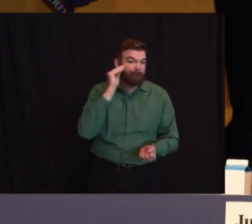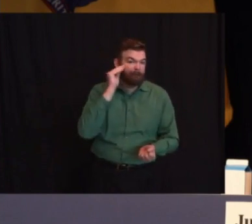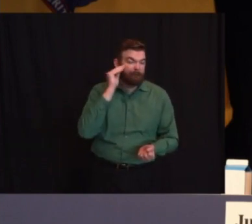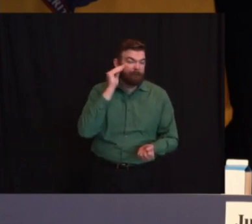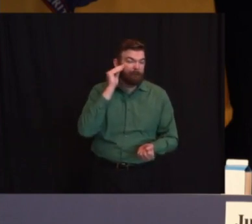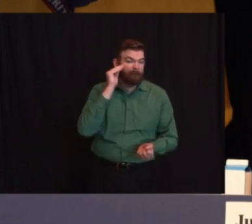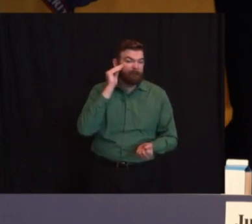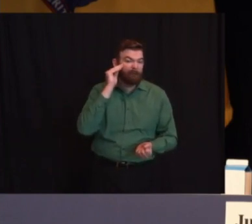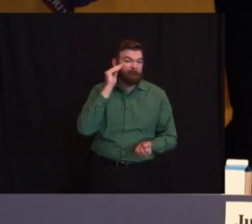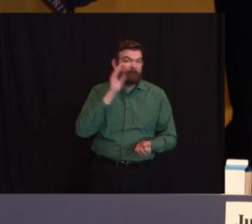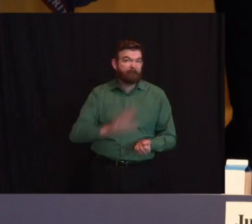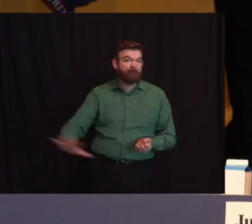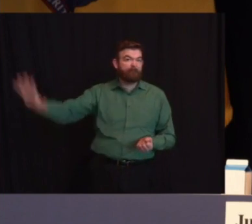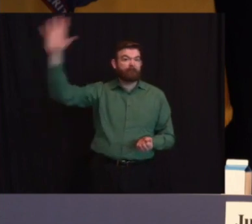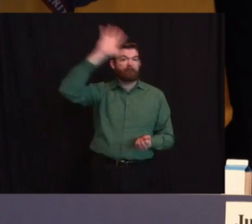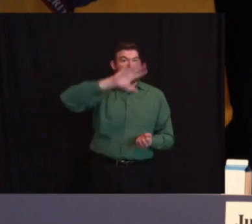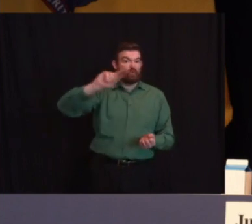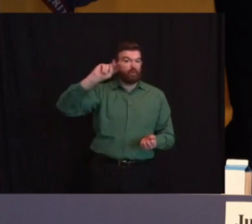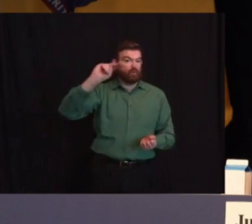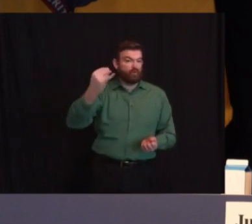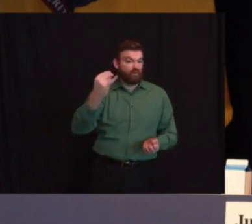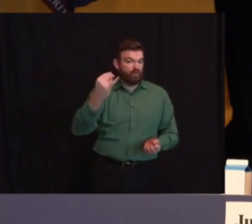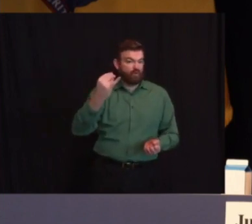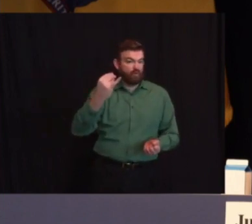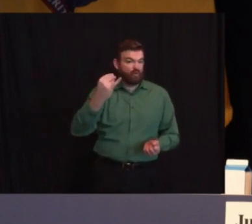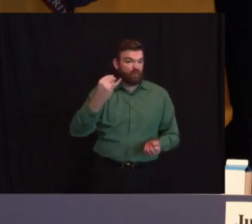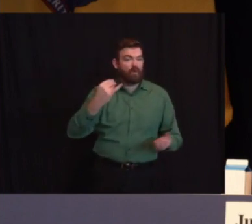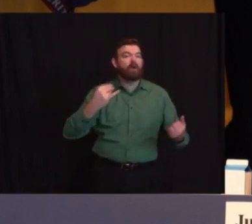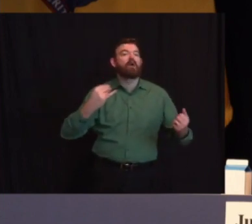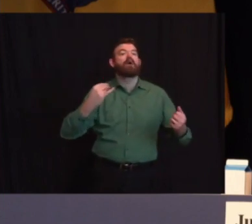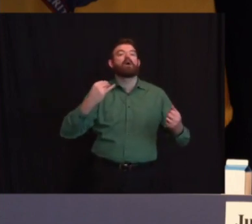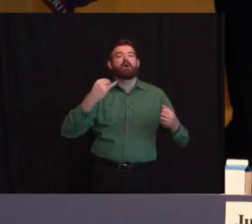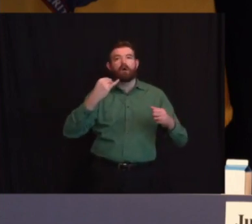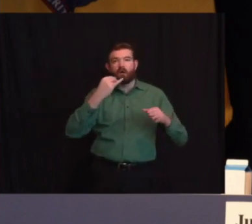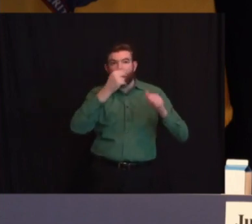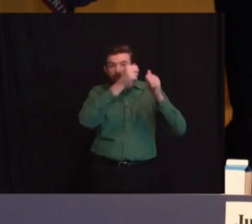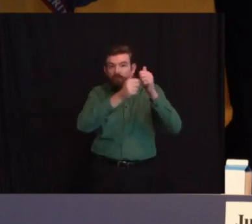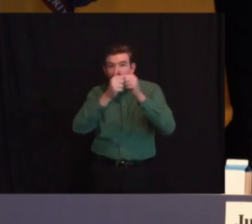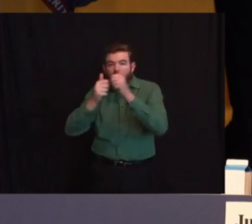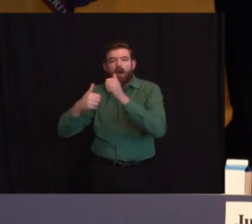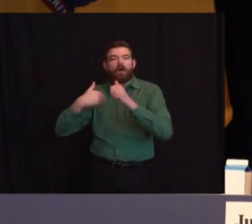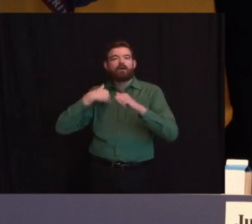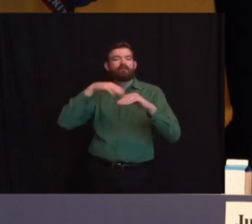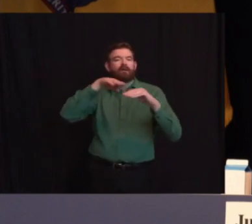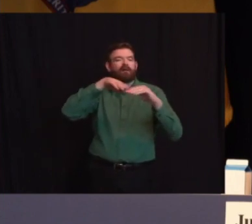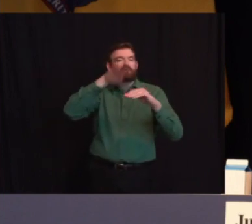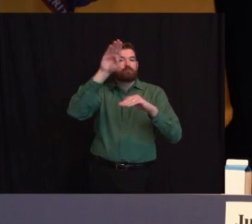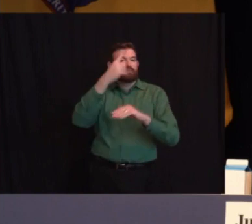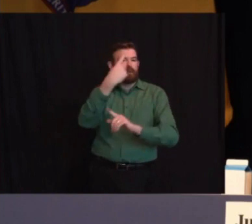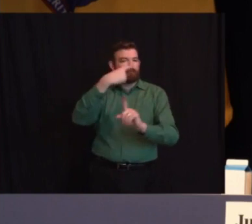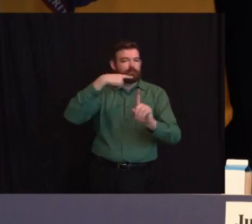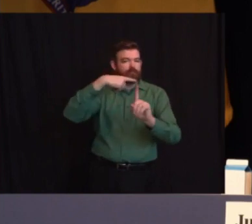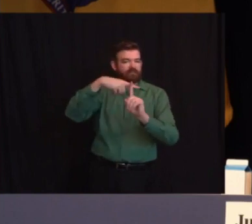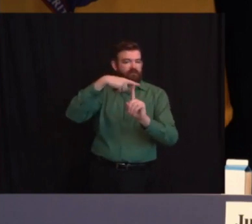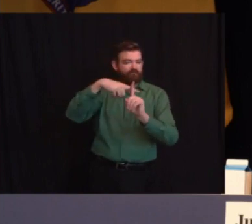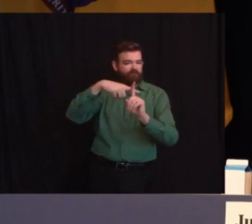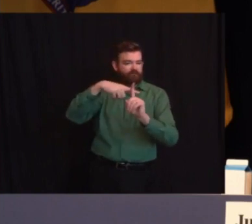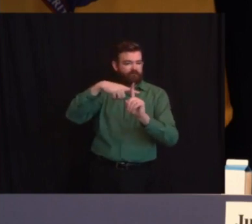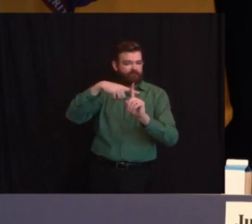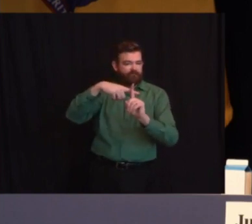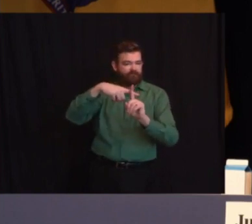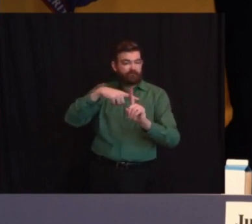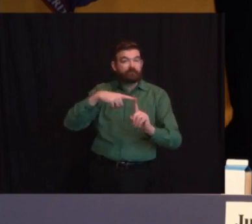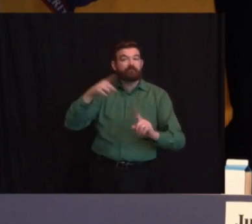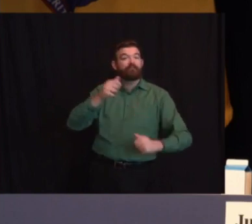the state reporting COVID-19 positive residents. At the state veteran homes, among a census